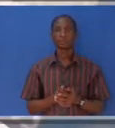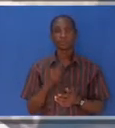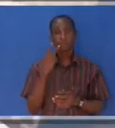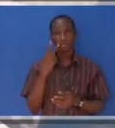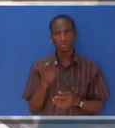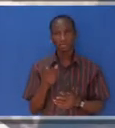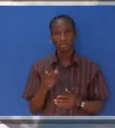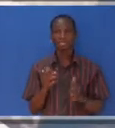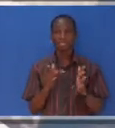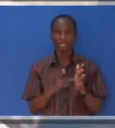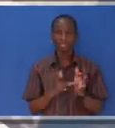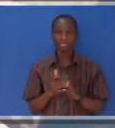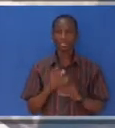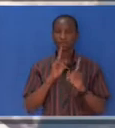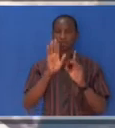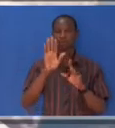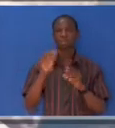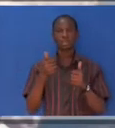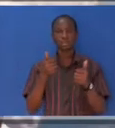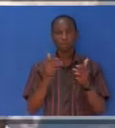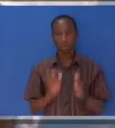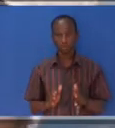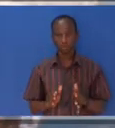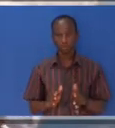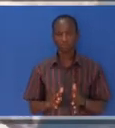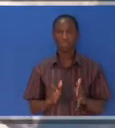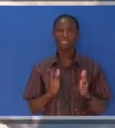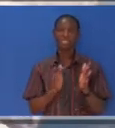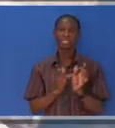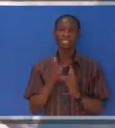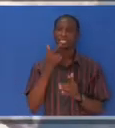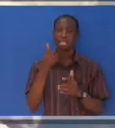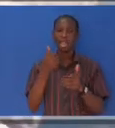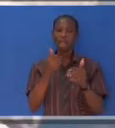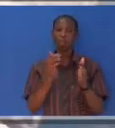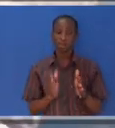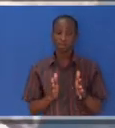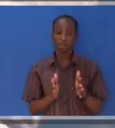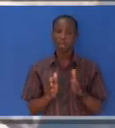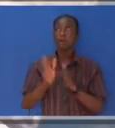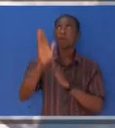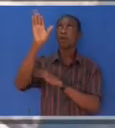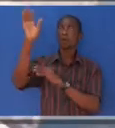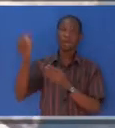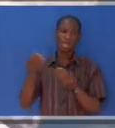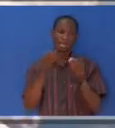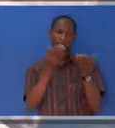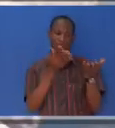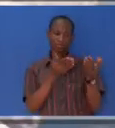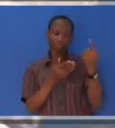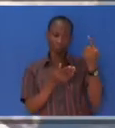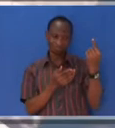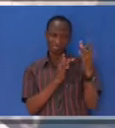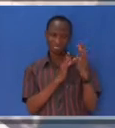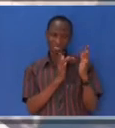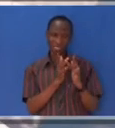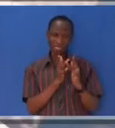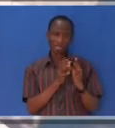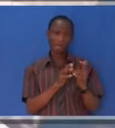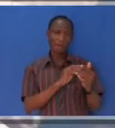kasa chire nesu ya fone se, wadi osro ne asasisu tumi yinaman. Enti omu nkwa ye amame yina nesu ya